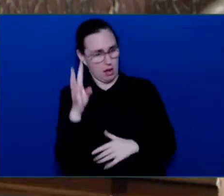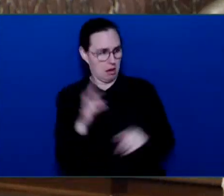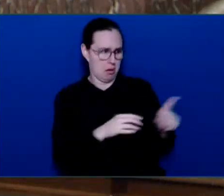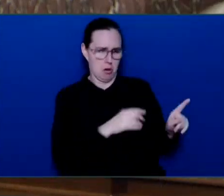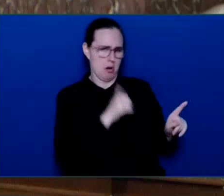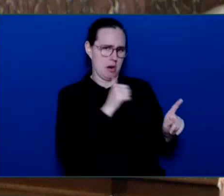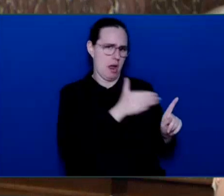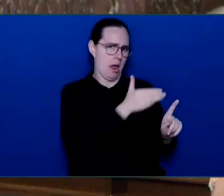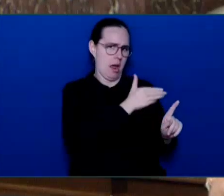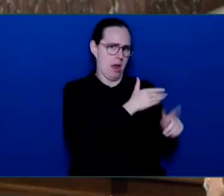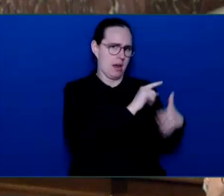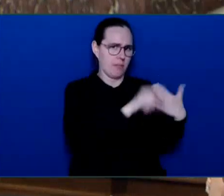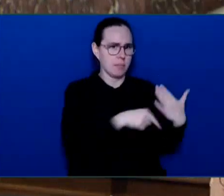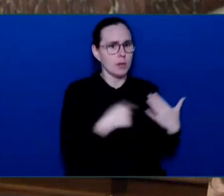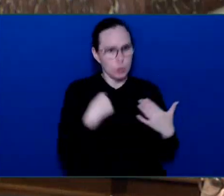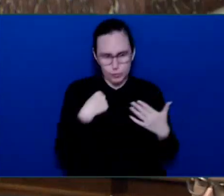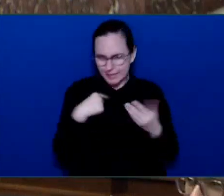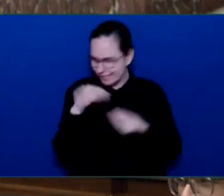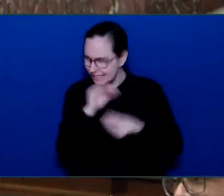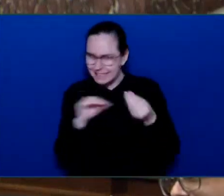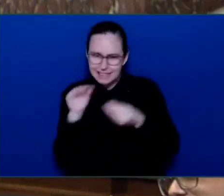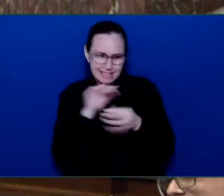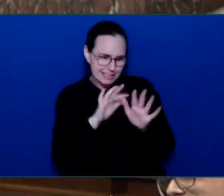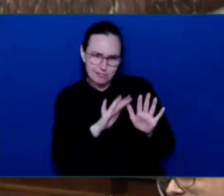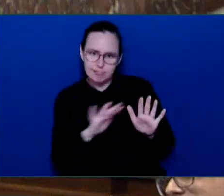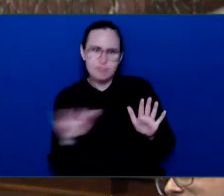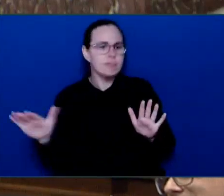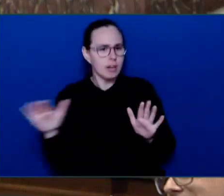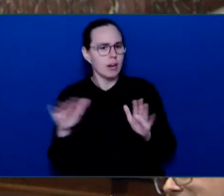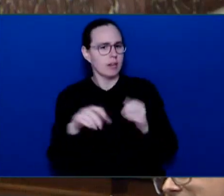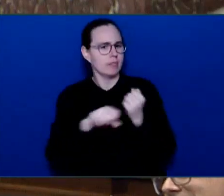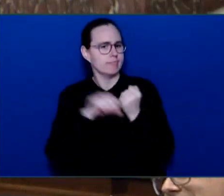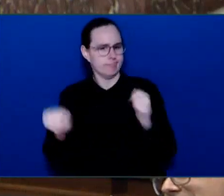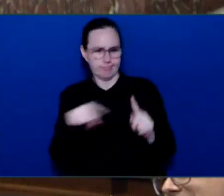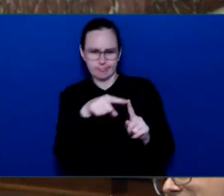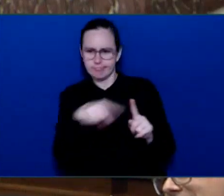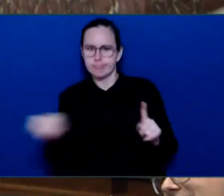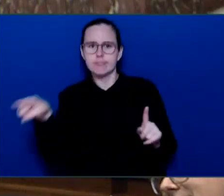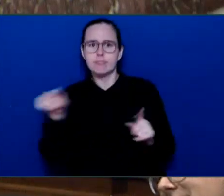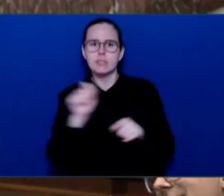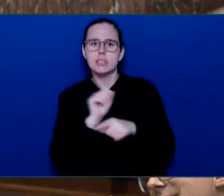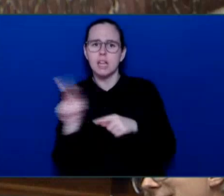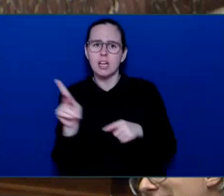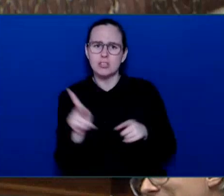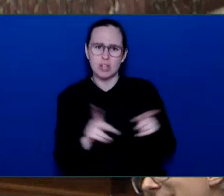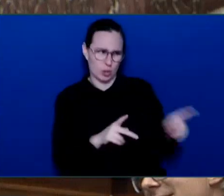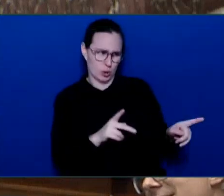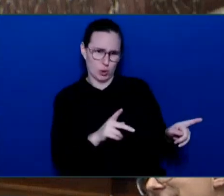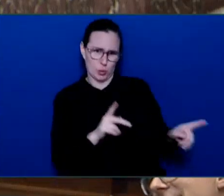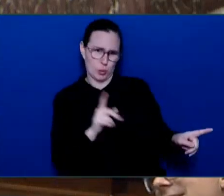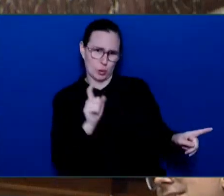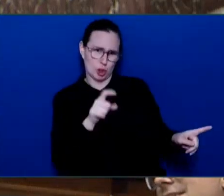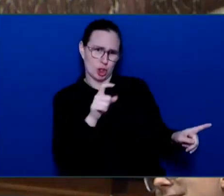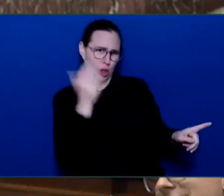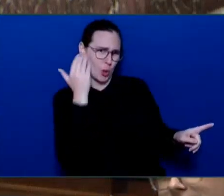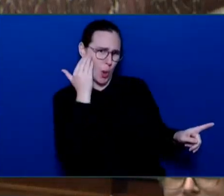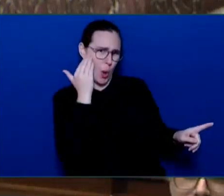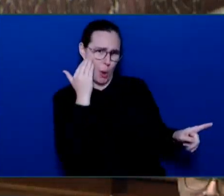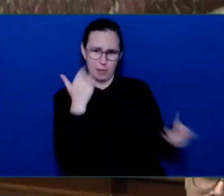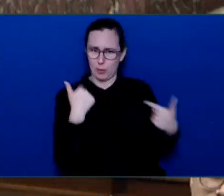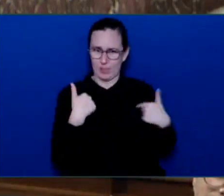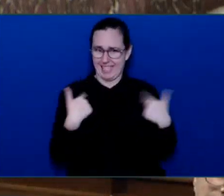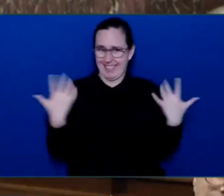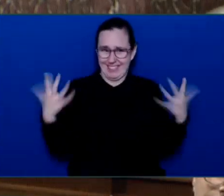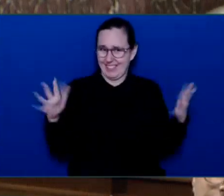This member ought to know because I believe we've briefed him on the details of this project. It is exciting, it is new, it is going to be 8 new stations, a